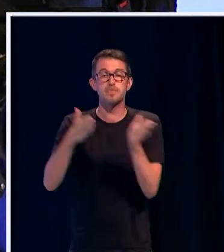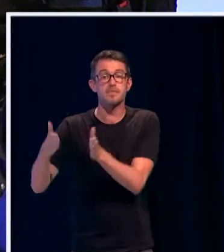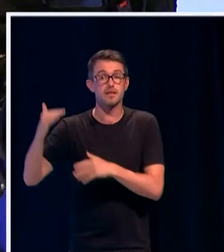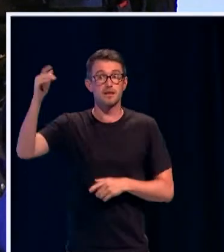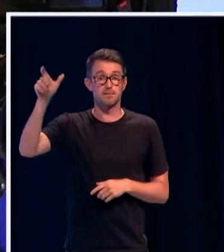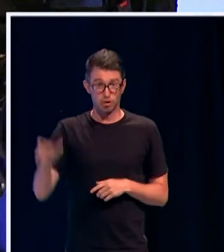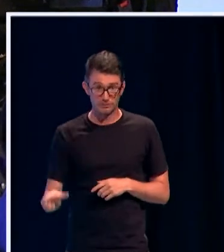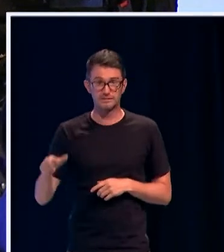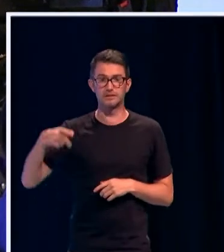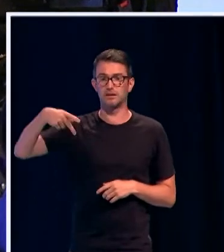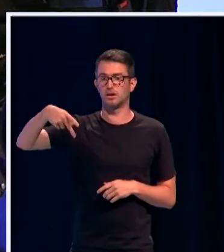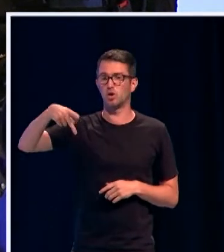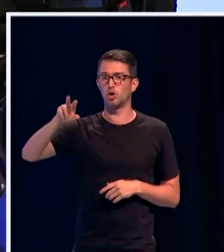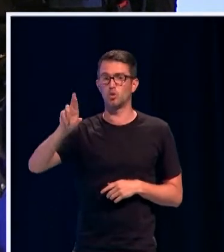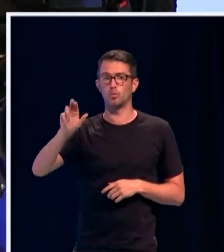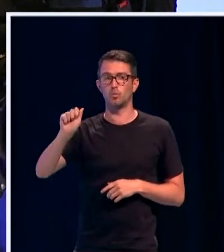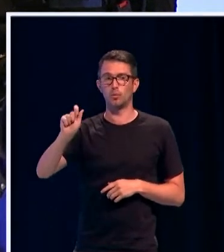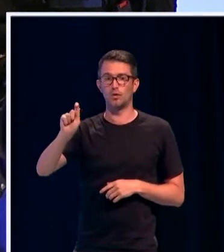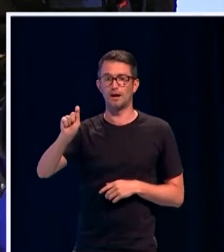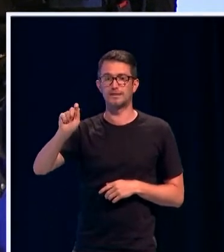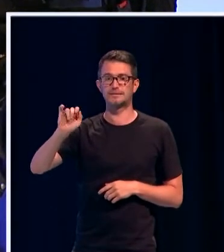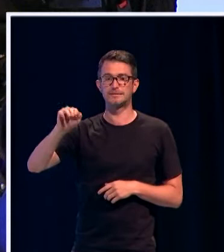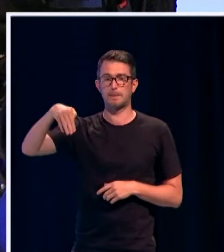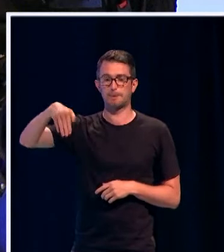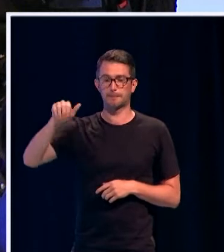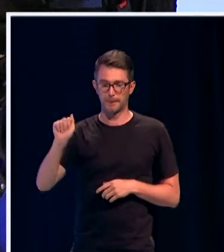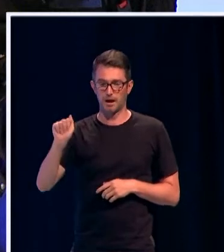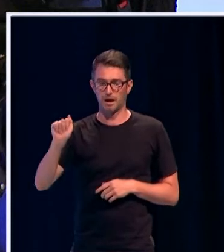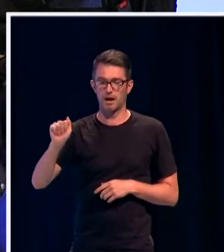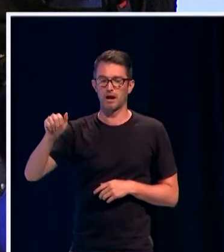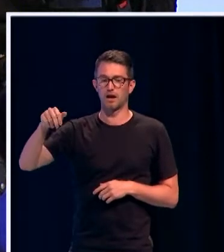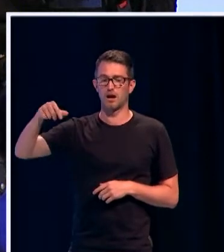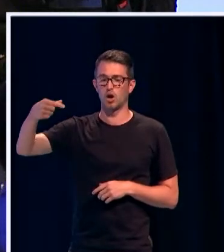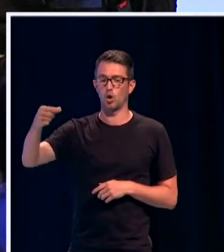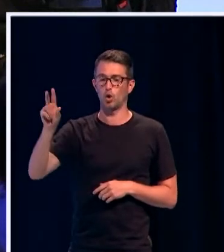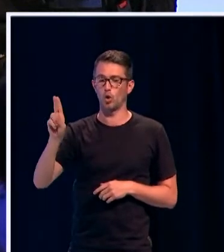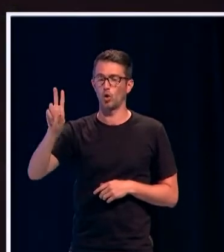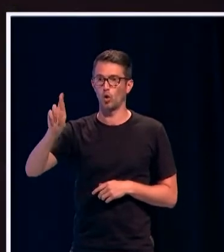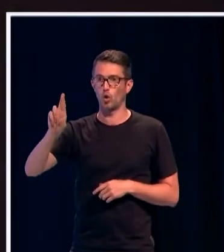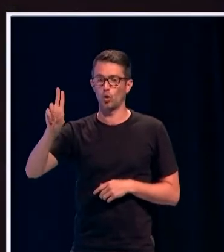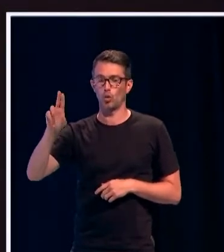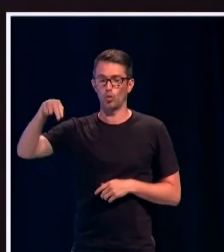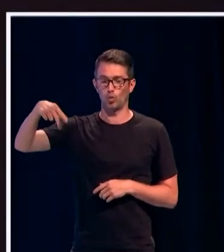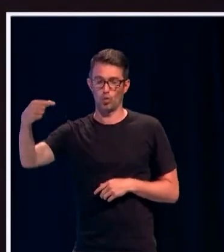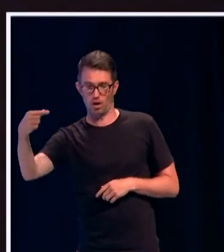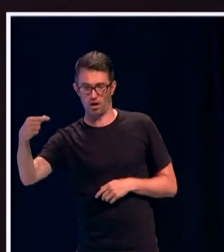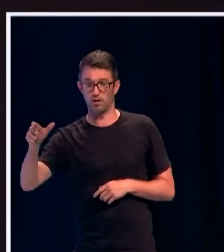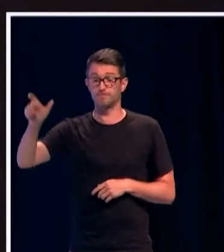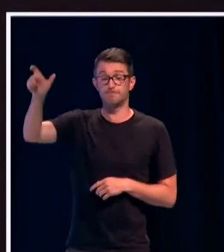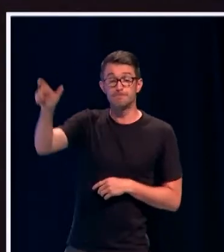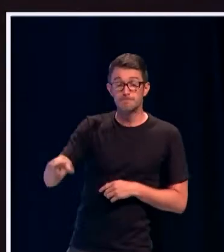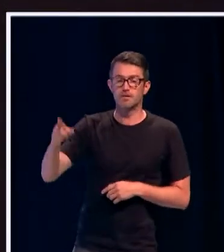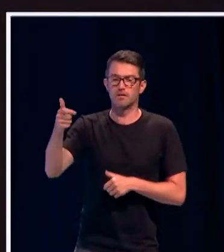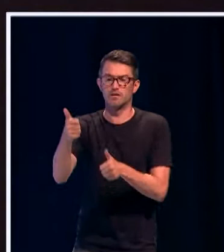the rights of Indigenous persons with disability. She serves as the General Secretary for Indigenous Persons with Disability